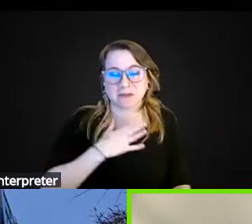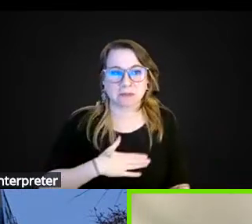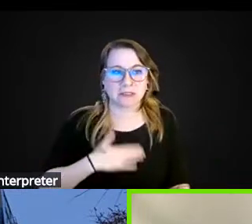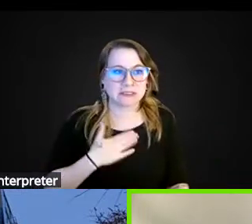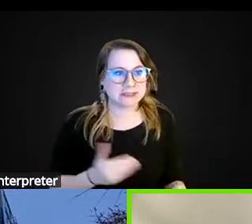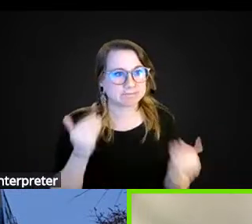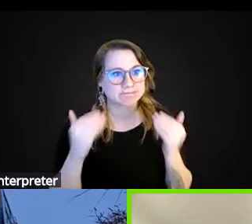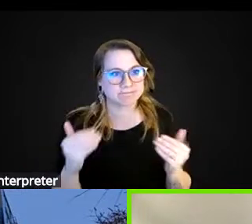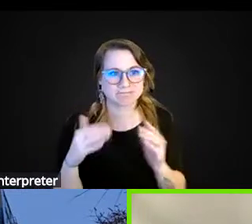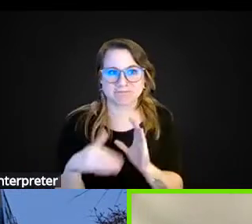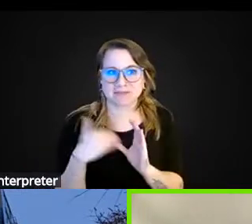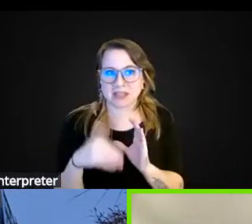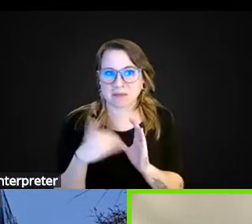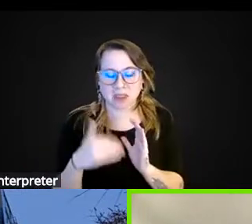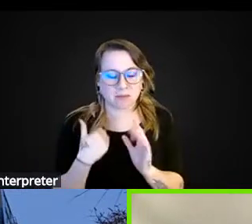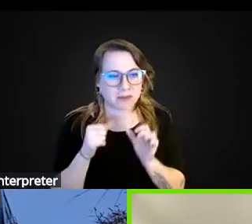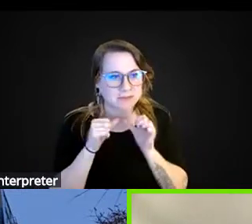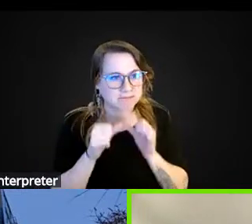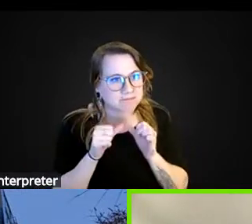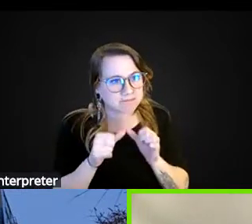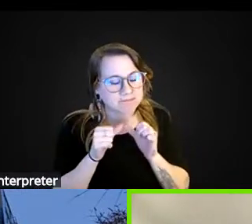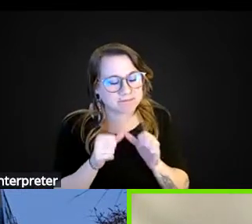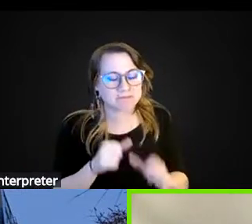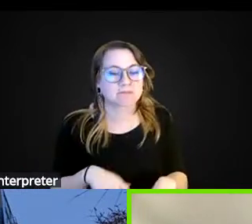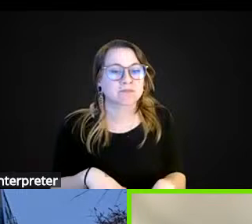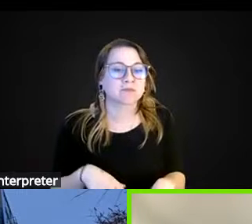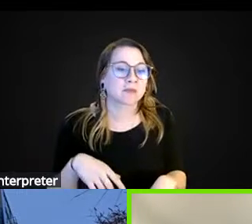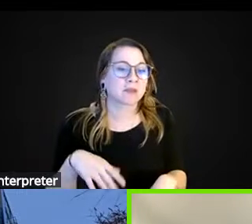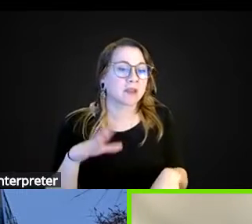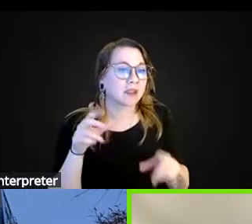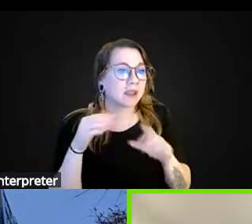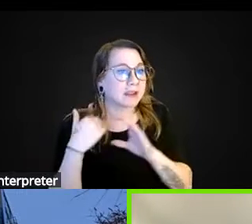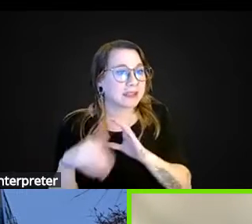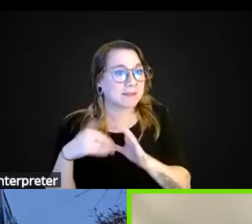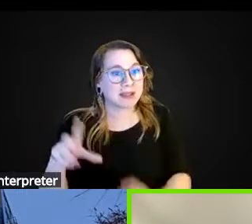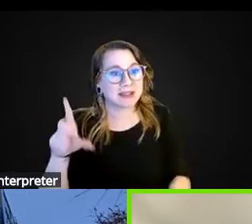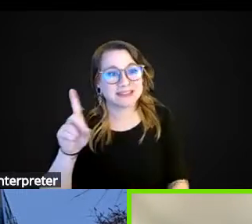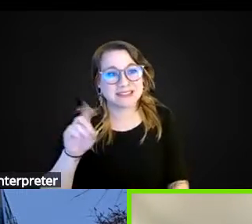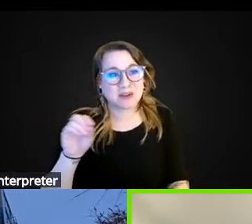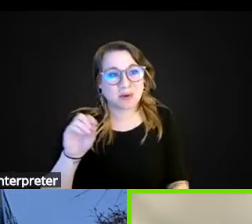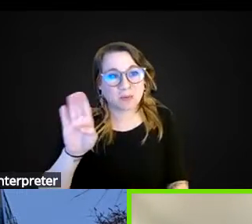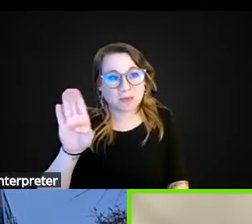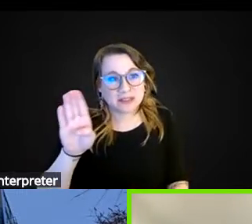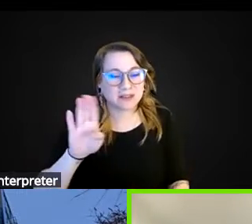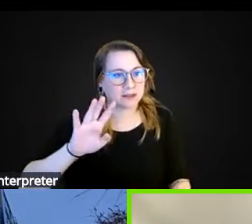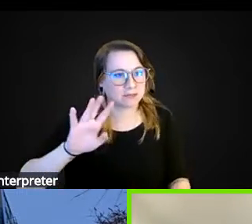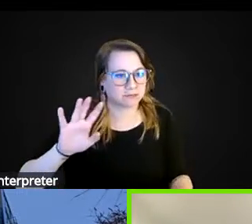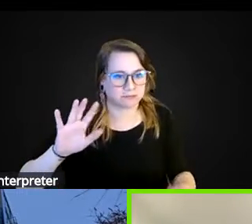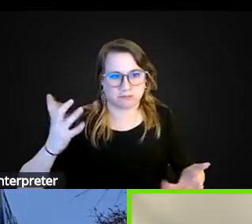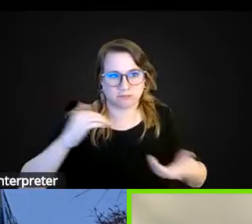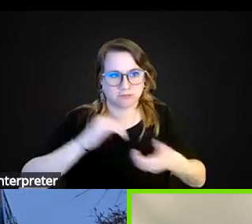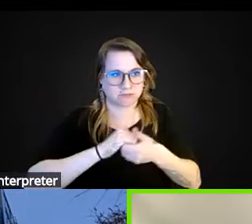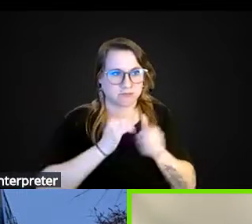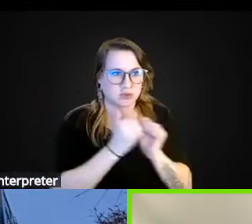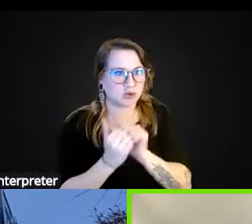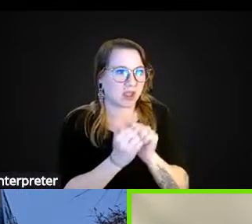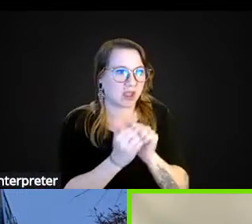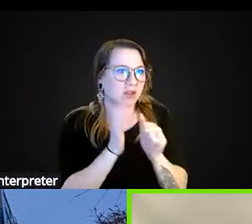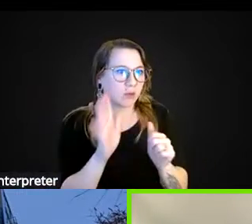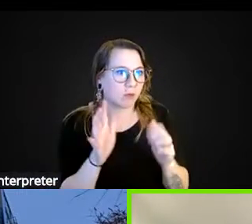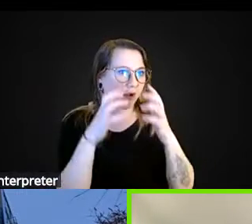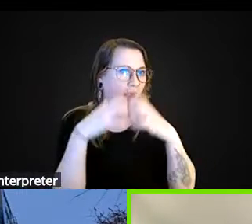emails. Please continue to send emails to DOB, because altogether, that's how we're going to make this work. I